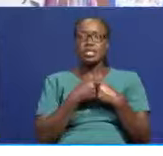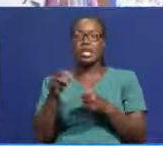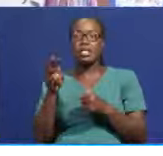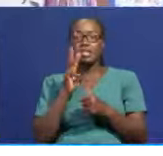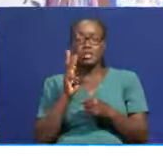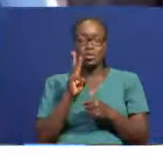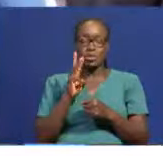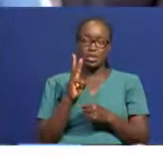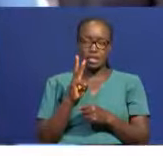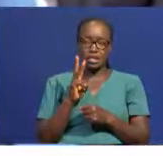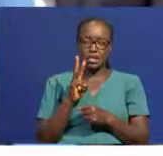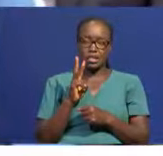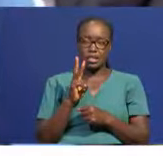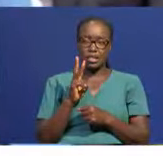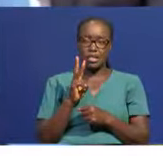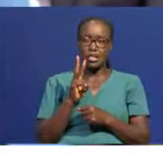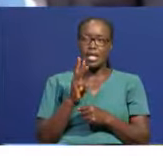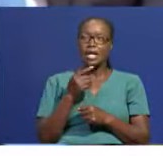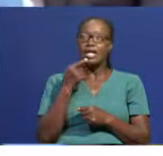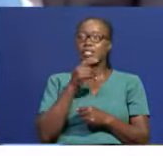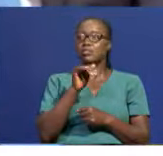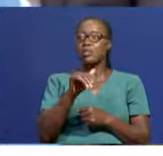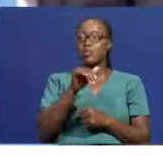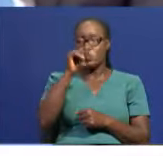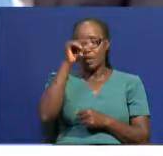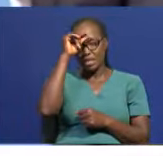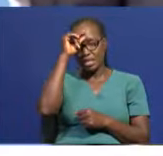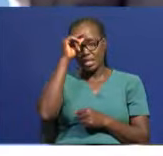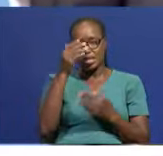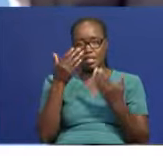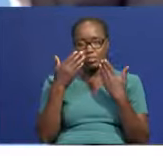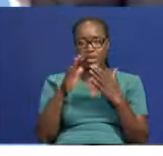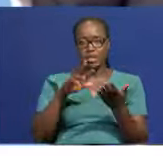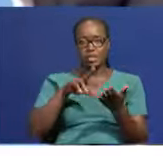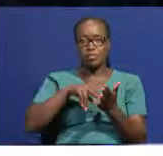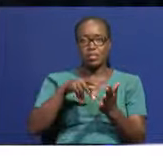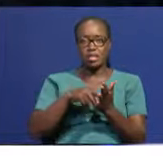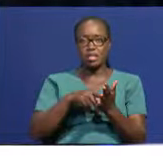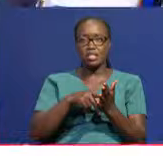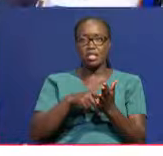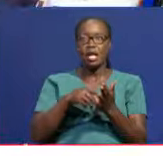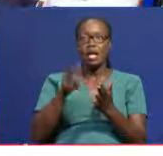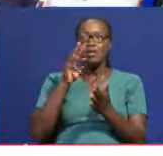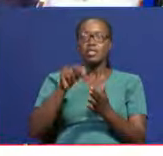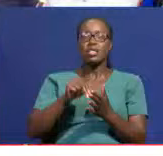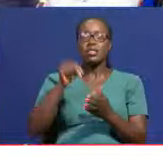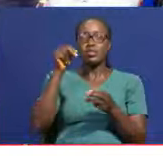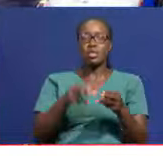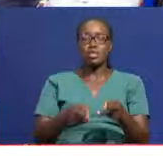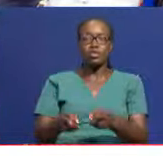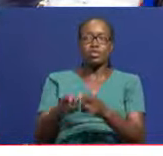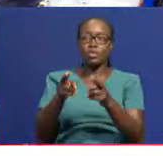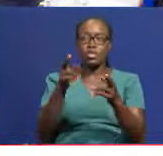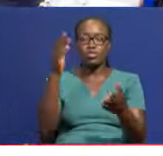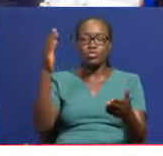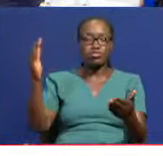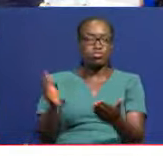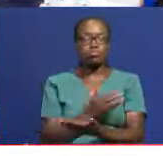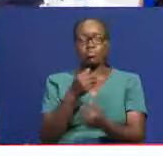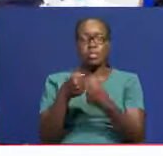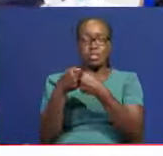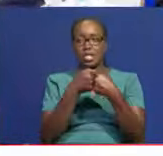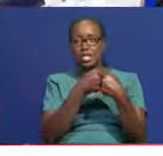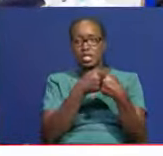kwenye mto Athi, Ruto alisema serikali itakamilisha mradi wa maji wa Northern Corridor ili kutokomeza changamoto